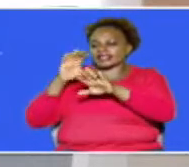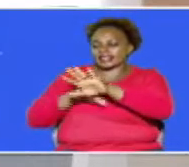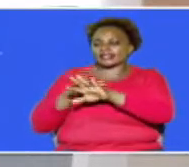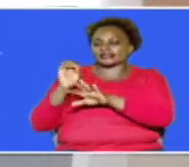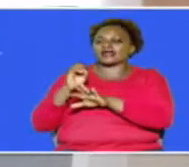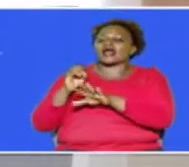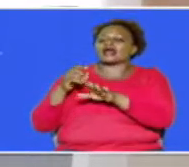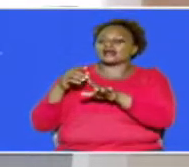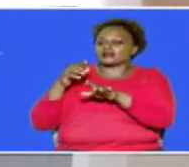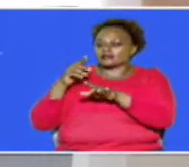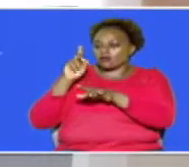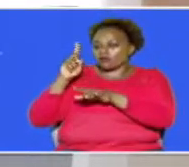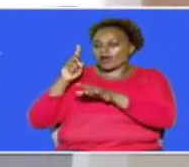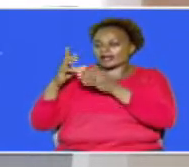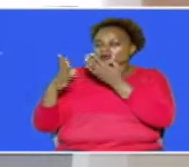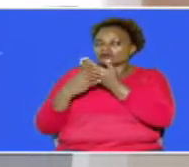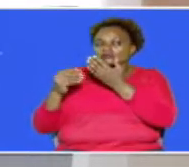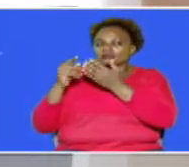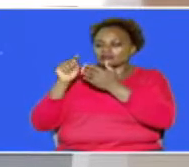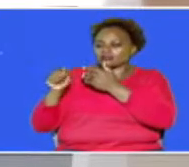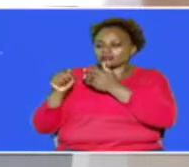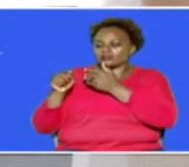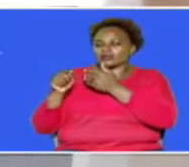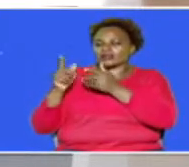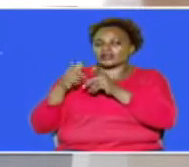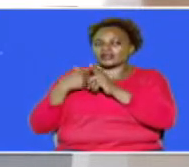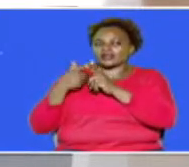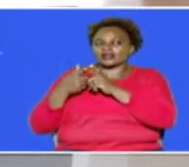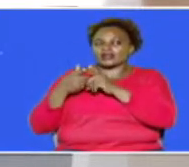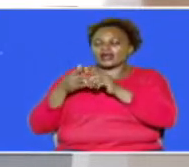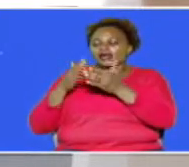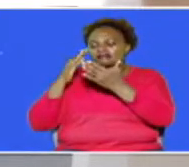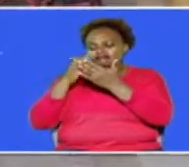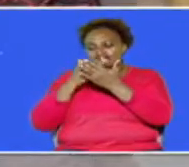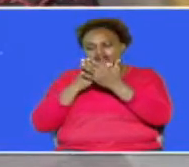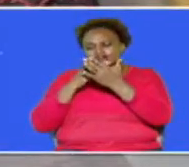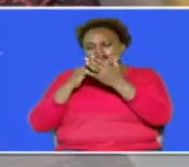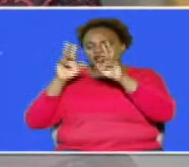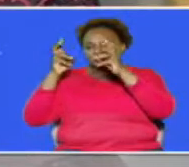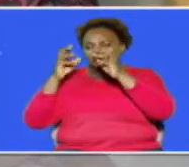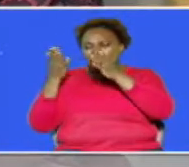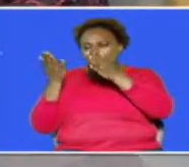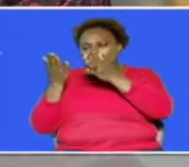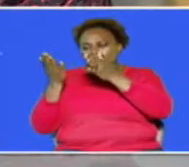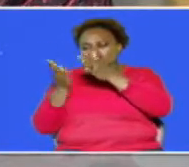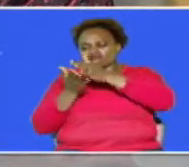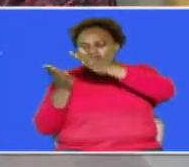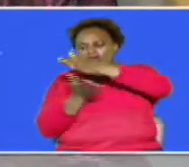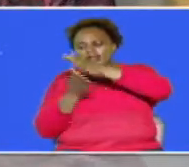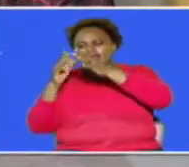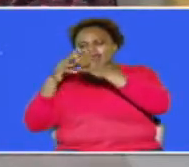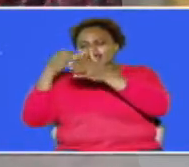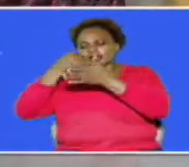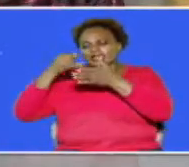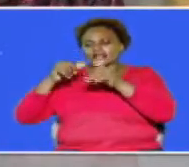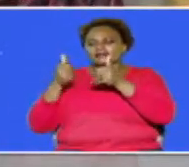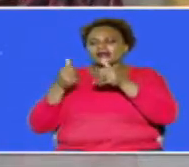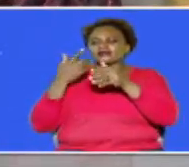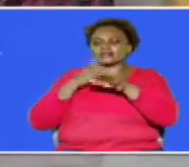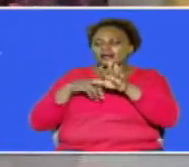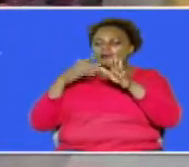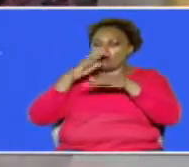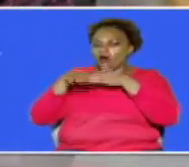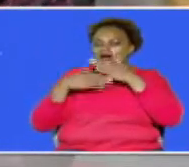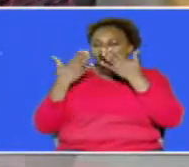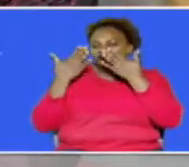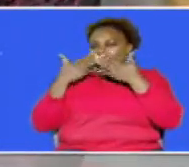mm-hmm. because it was one document like this, mm-hmm. and then it has a section with all the other parties to sign, others are not signed. So when everybody has signed and